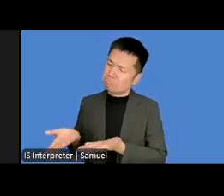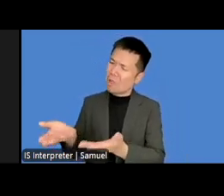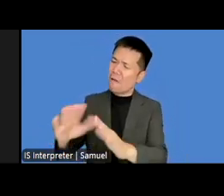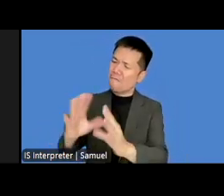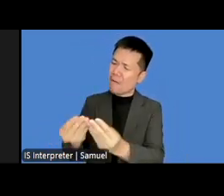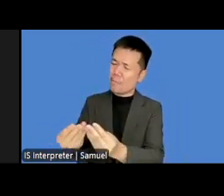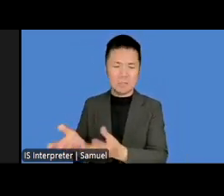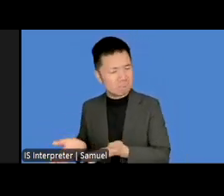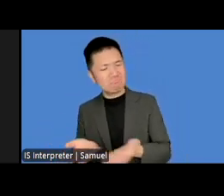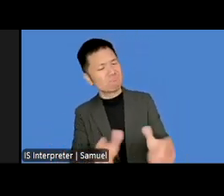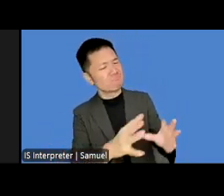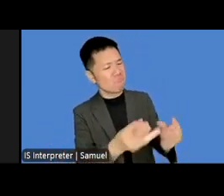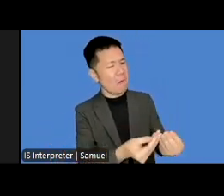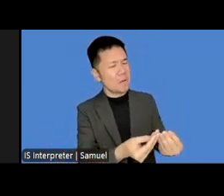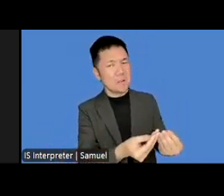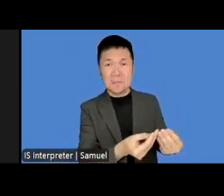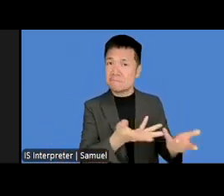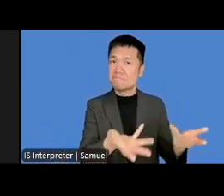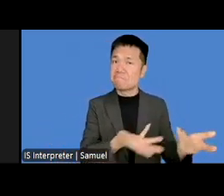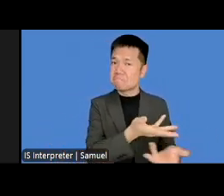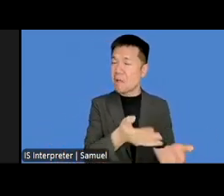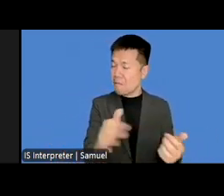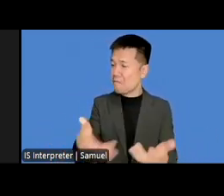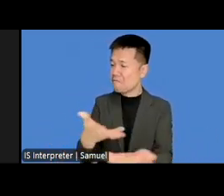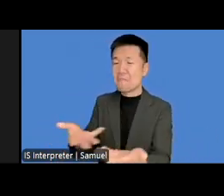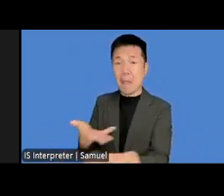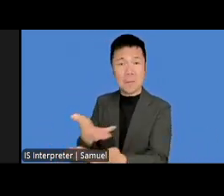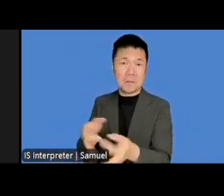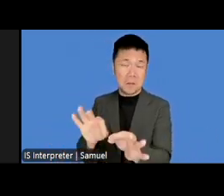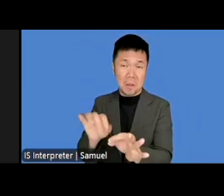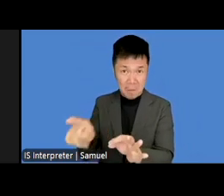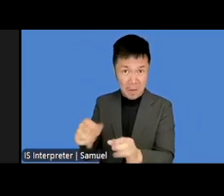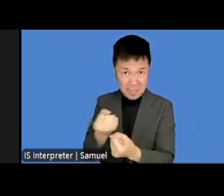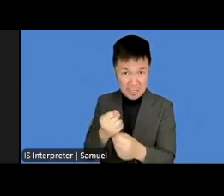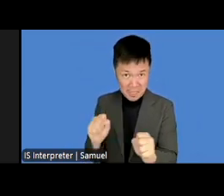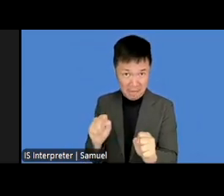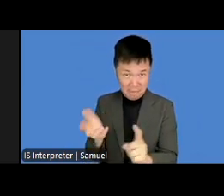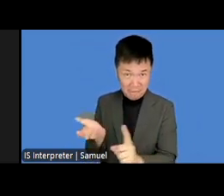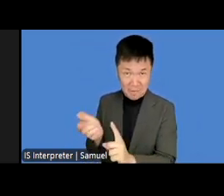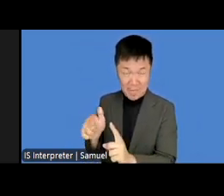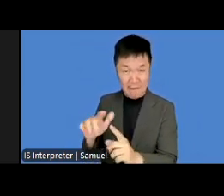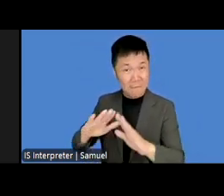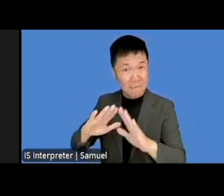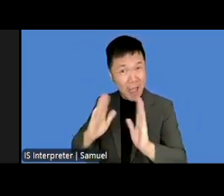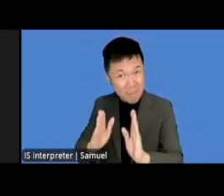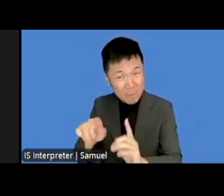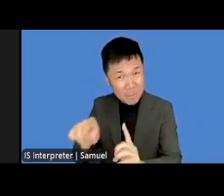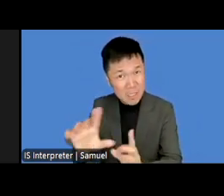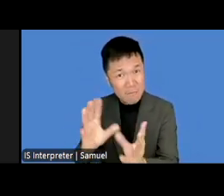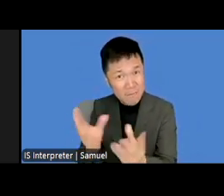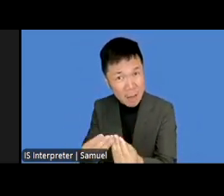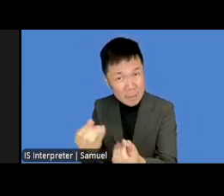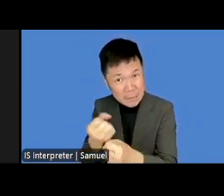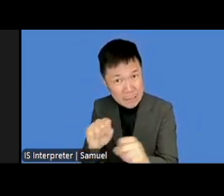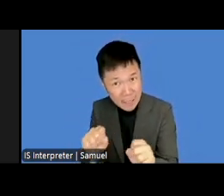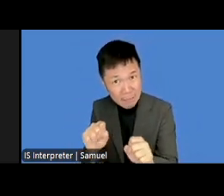them and provide for their basic needs, and whether the safety and security situation of their home areas has indeed